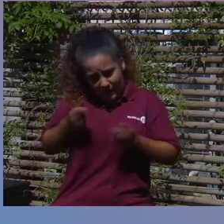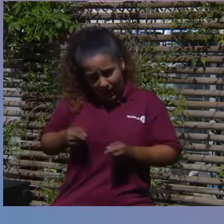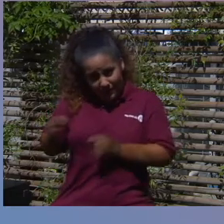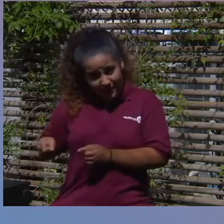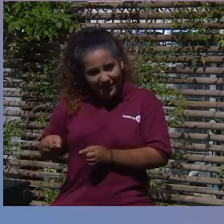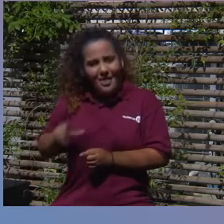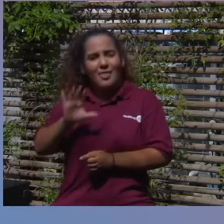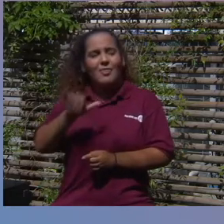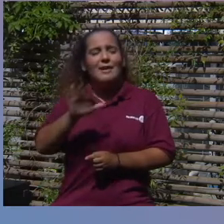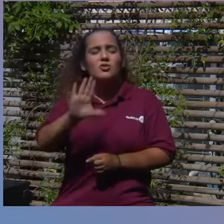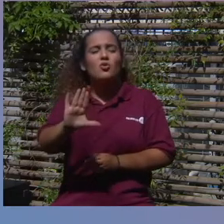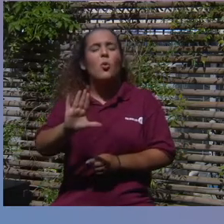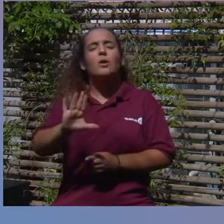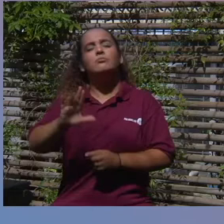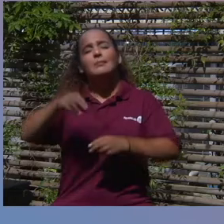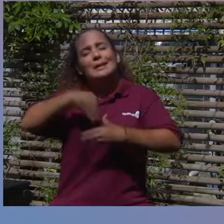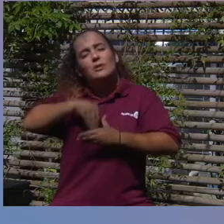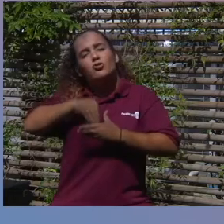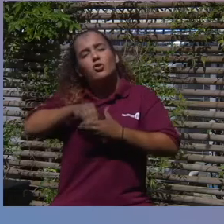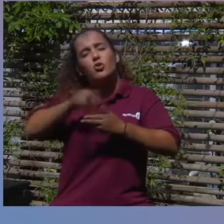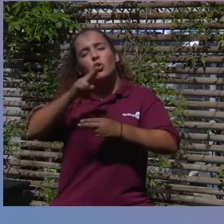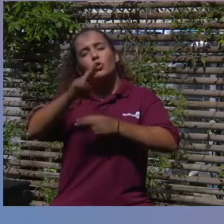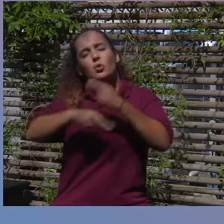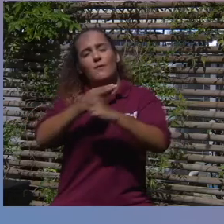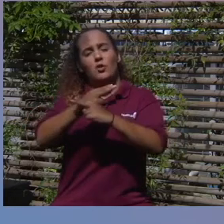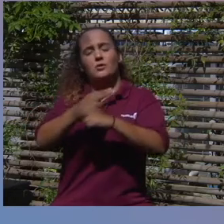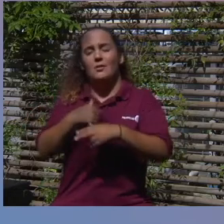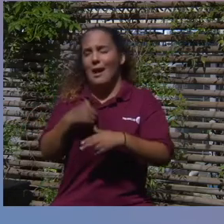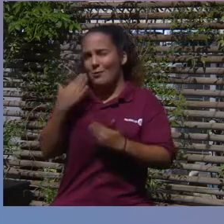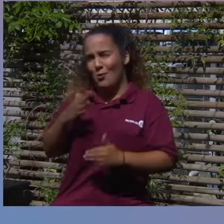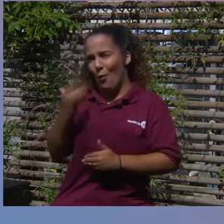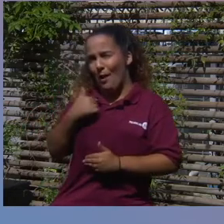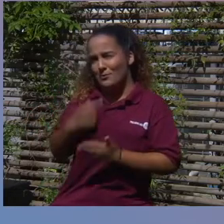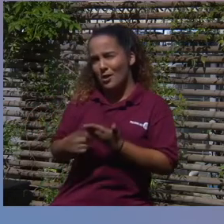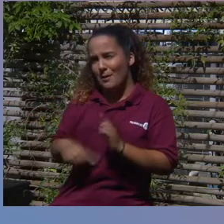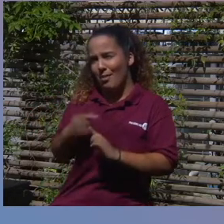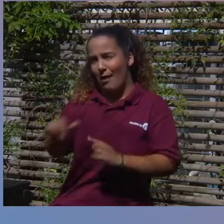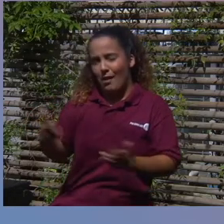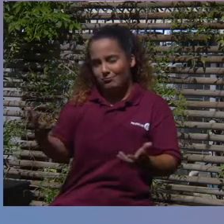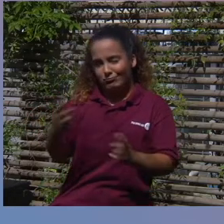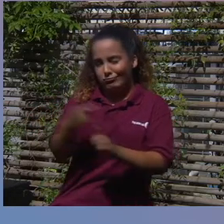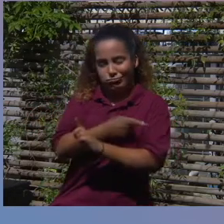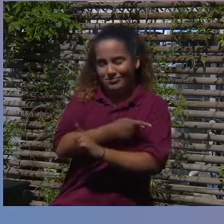Yeah. It's happening out here. So I don't know why I'm talking about that, but I'm just saying.